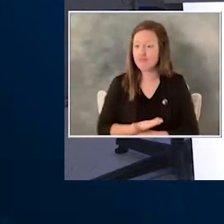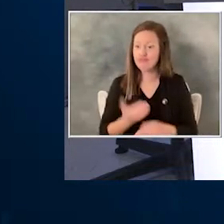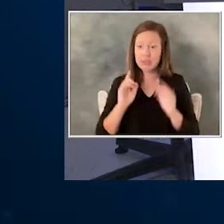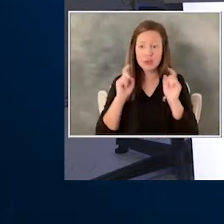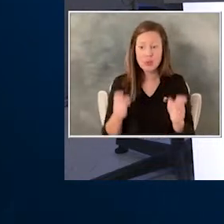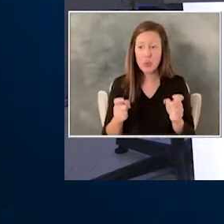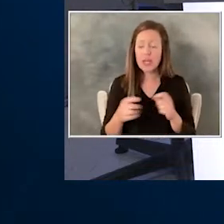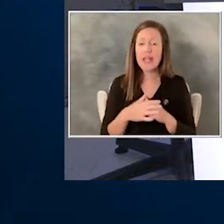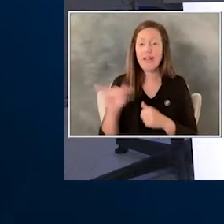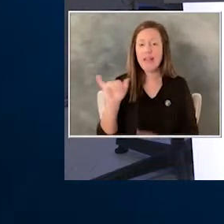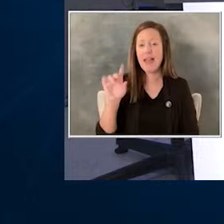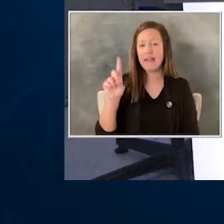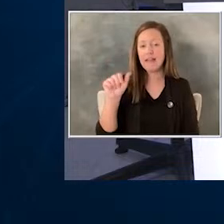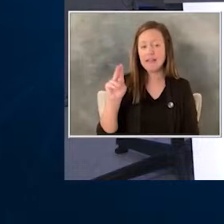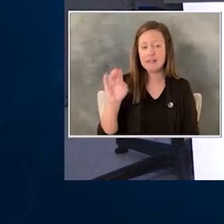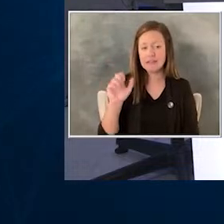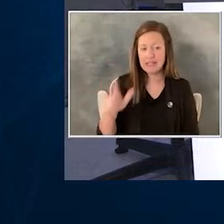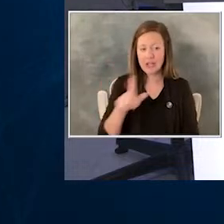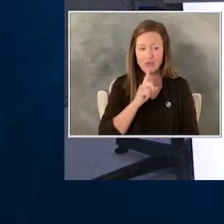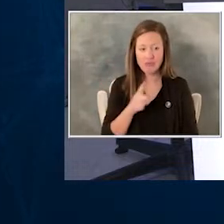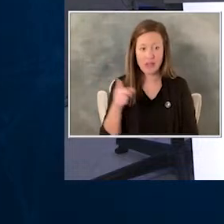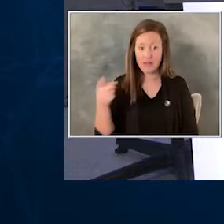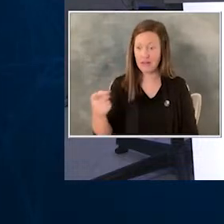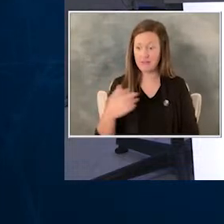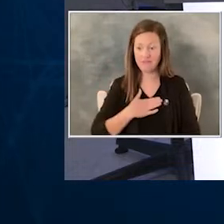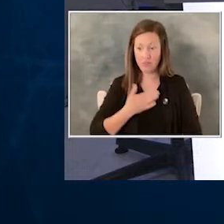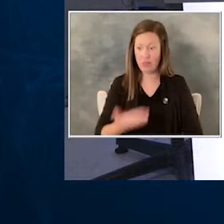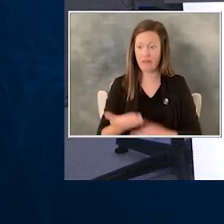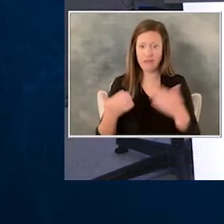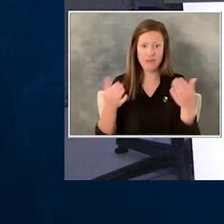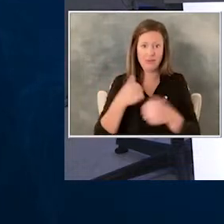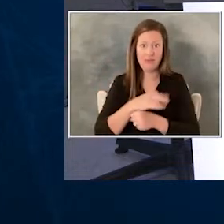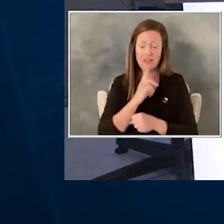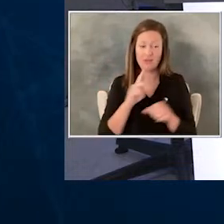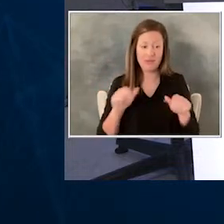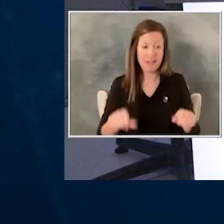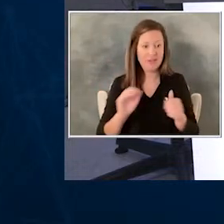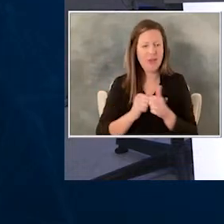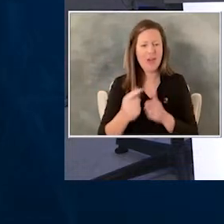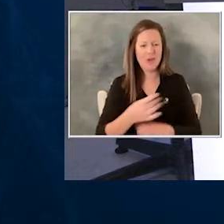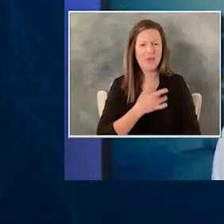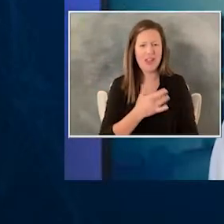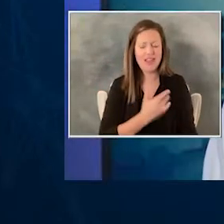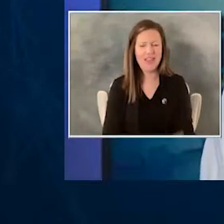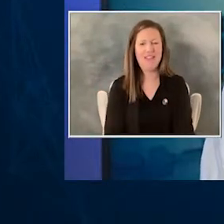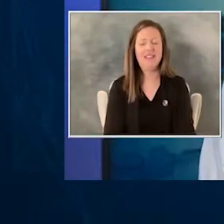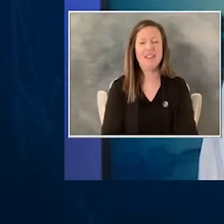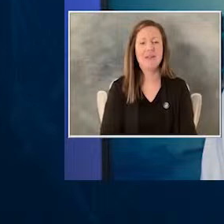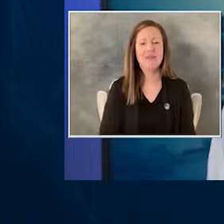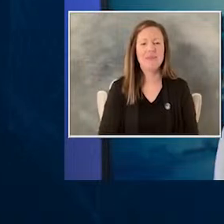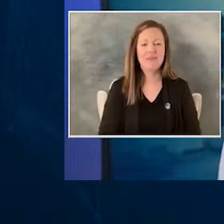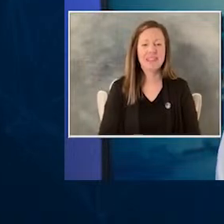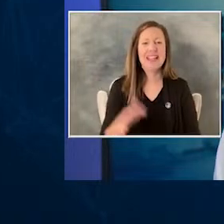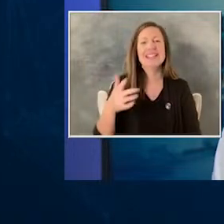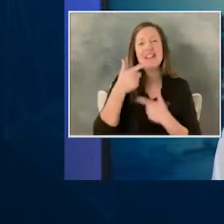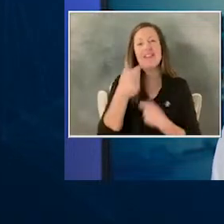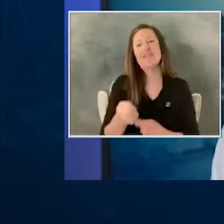come forward to make this all possible, how does that feel? It's kind of interesting to listen to Daniel